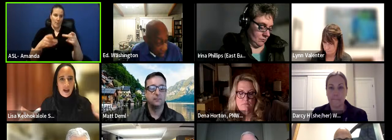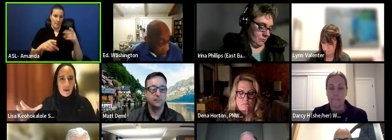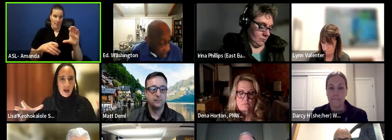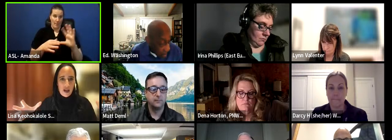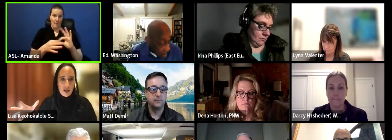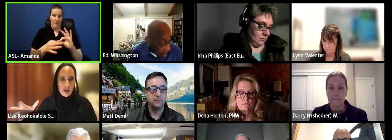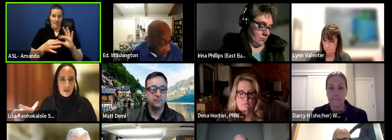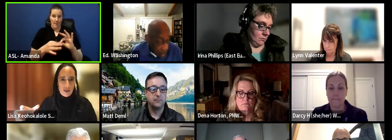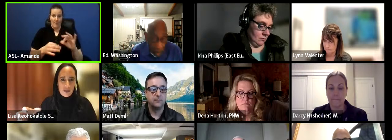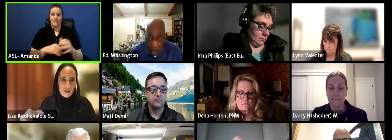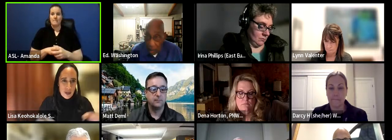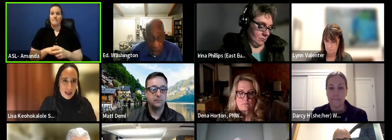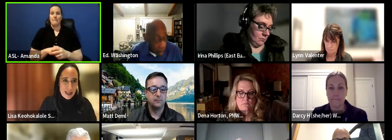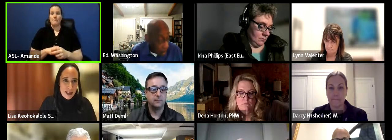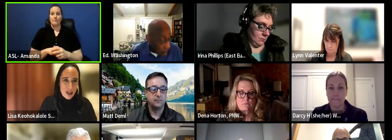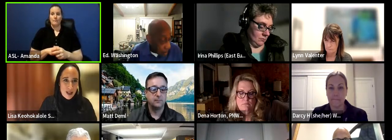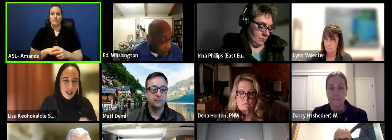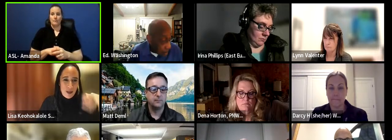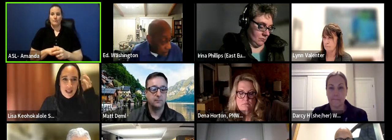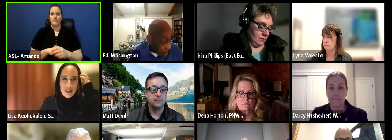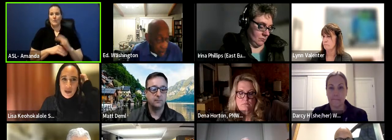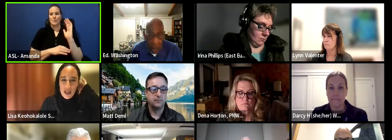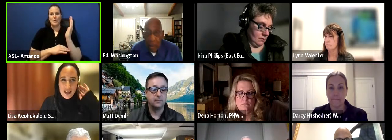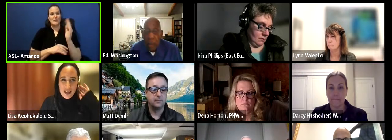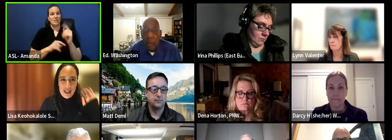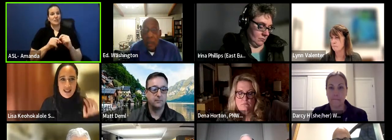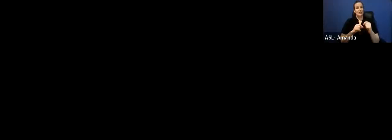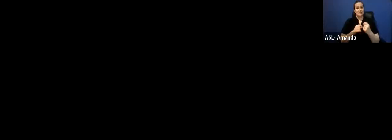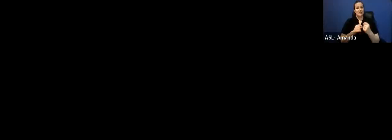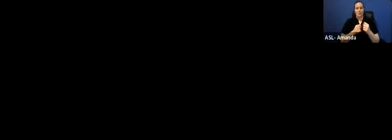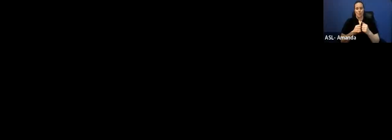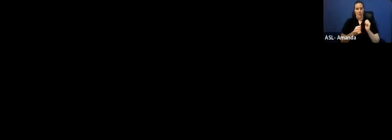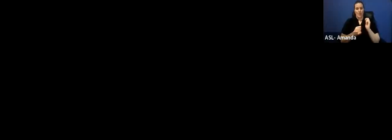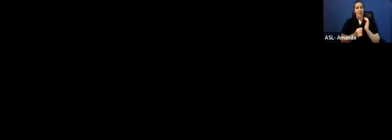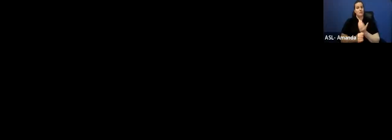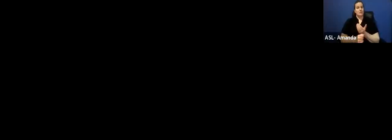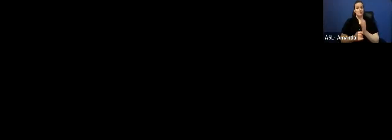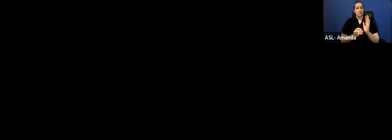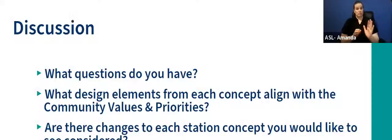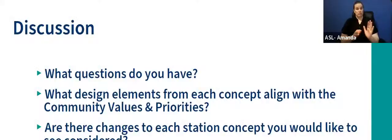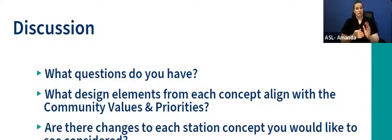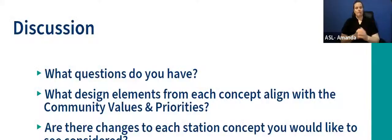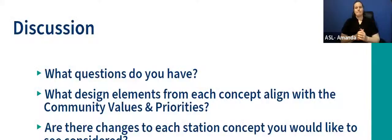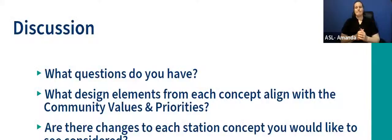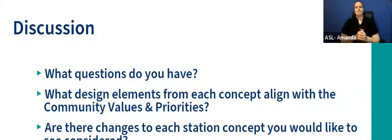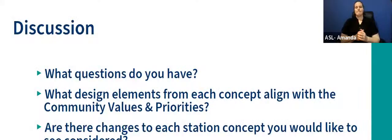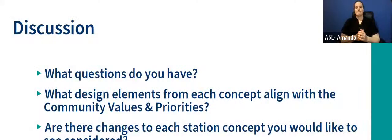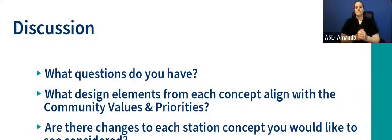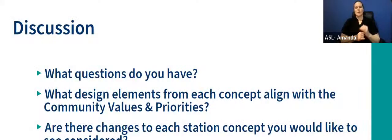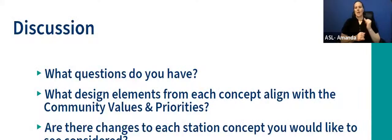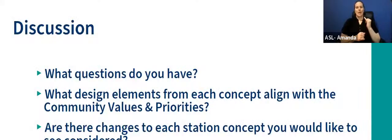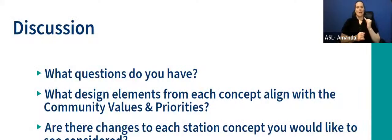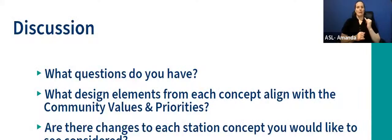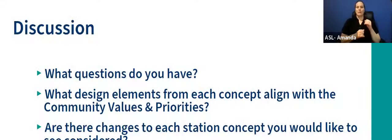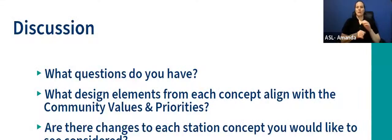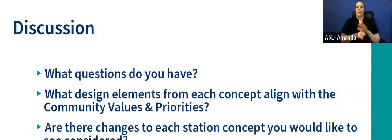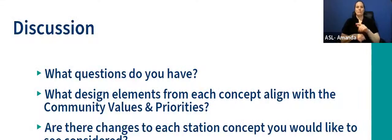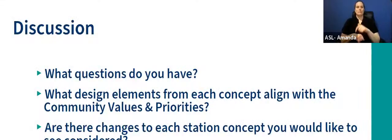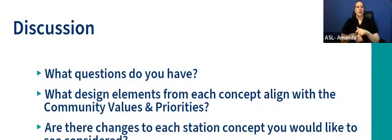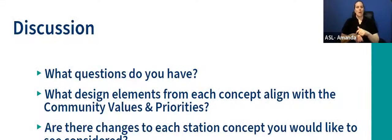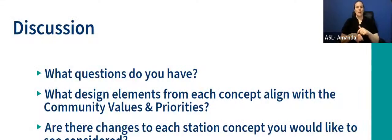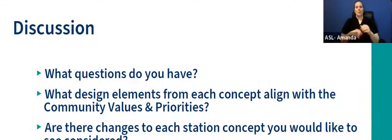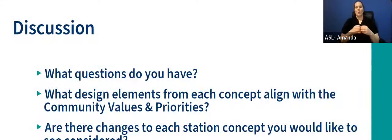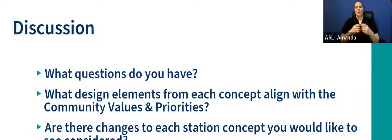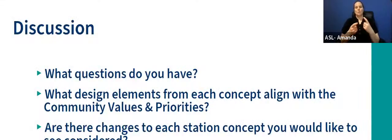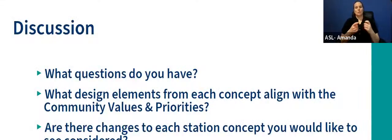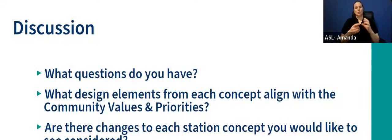comment? Our presentation team is still with us. And so if we have some additional time and there's more questions